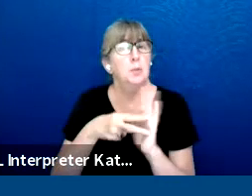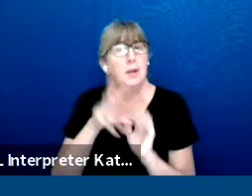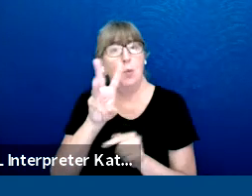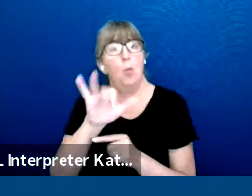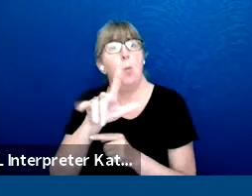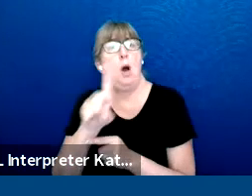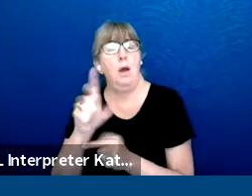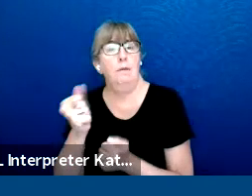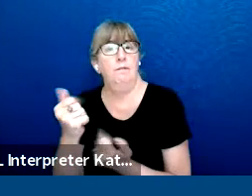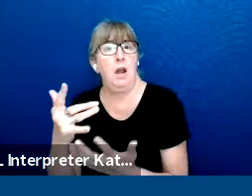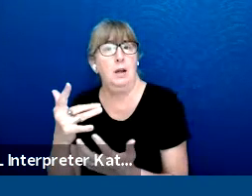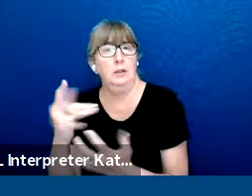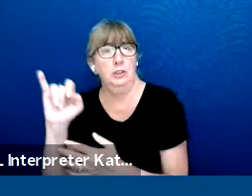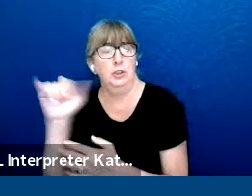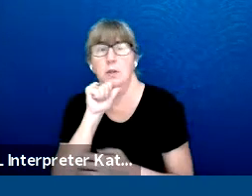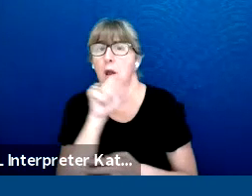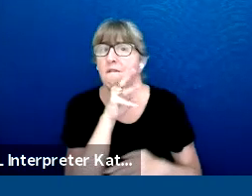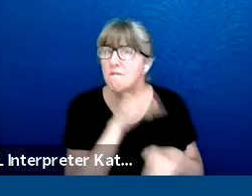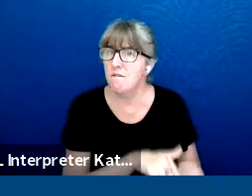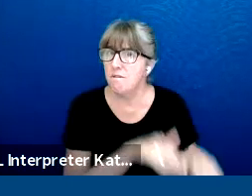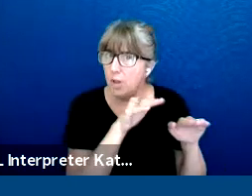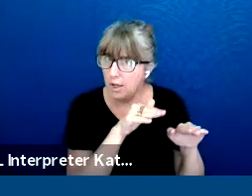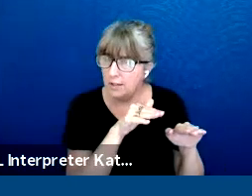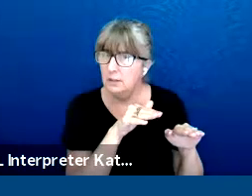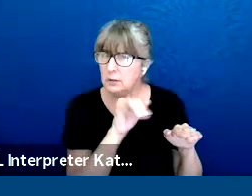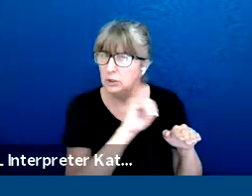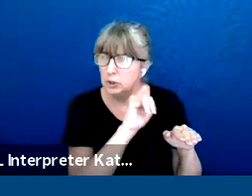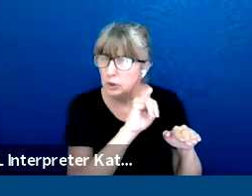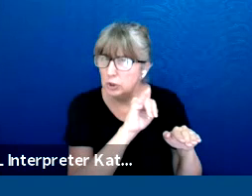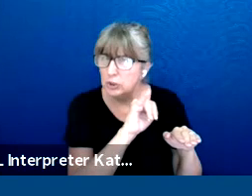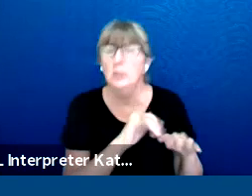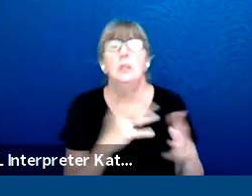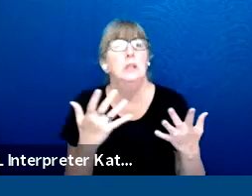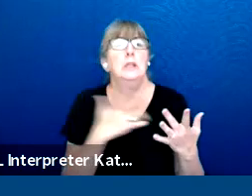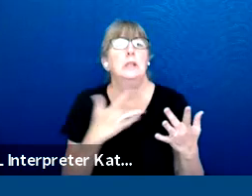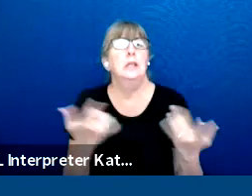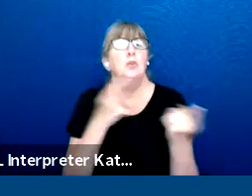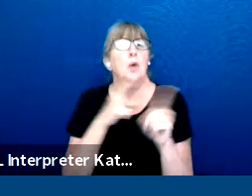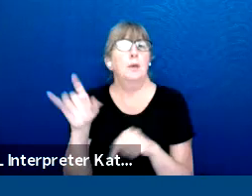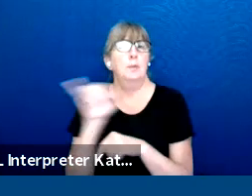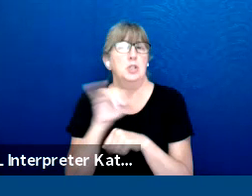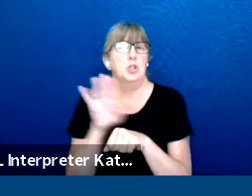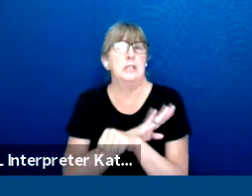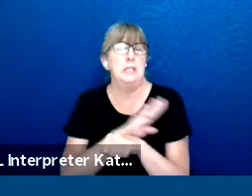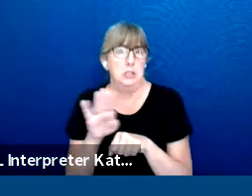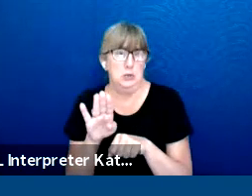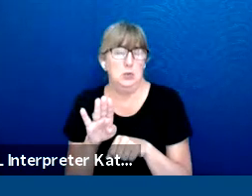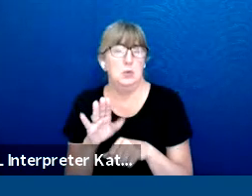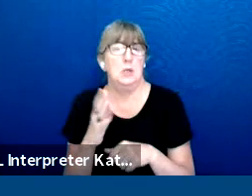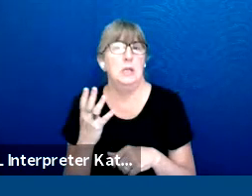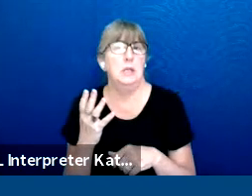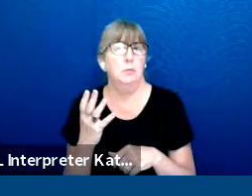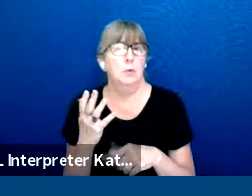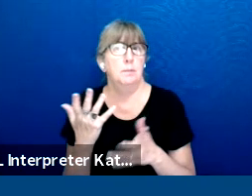and not flood insurance. These things happen in an insurance industry where